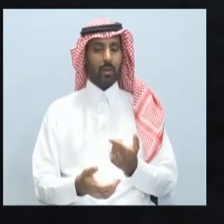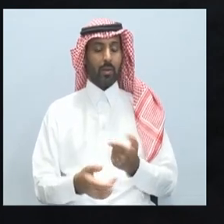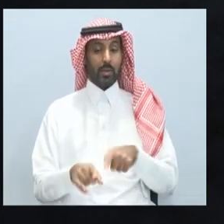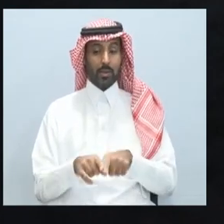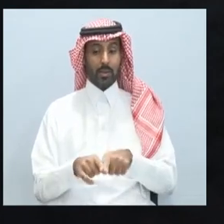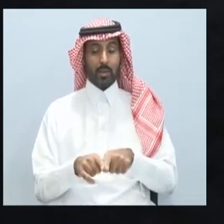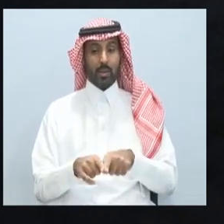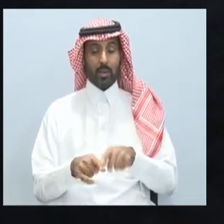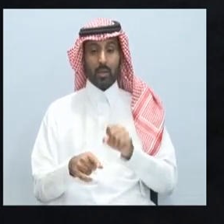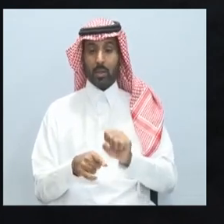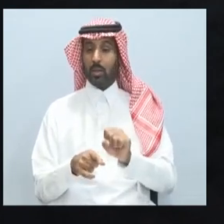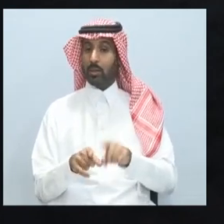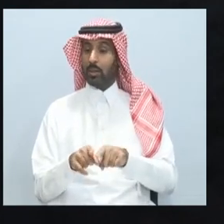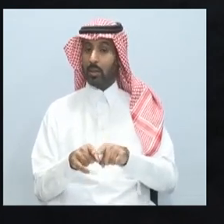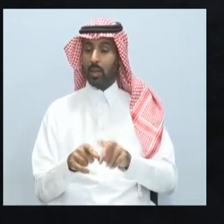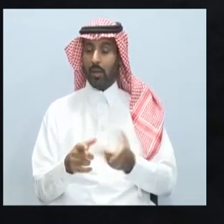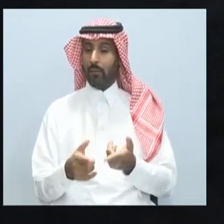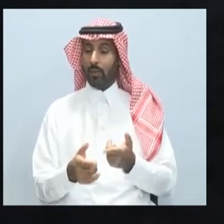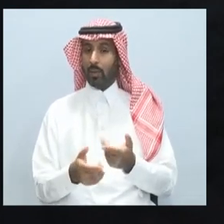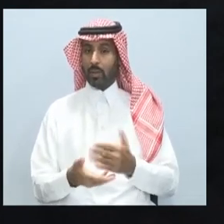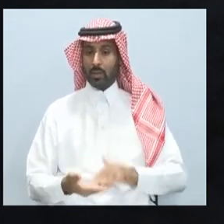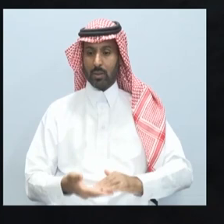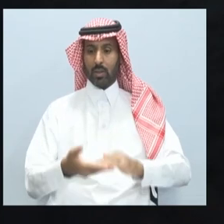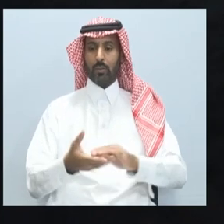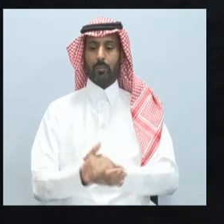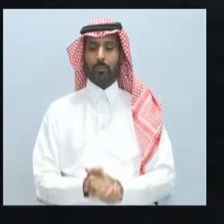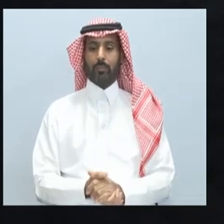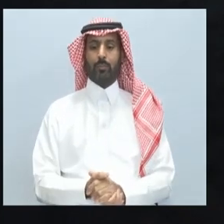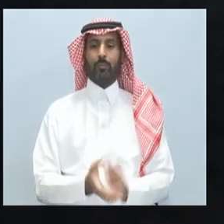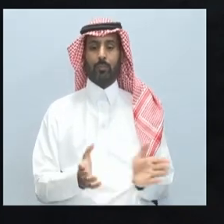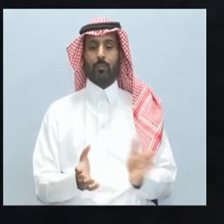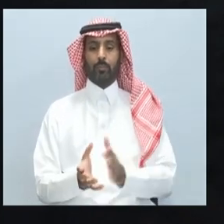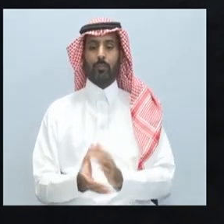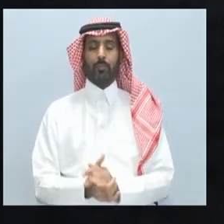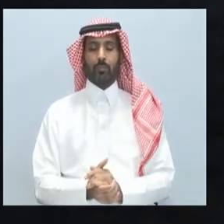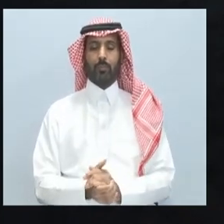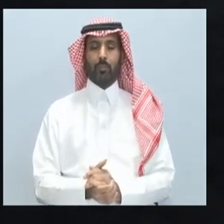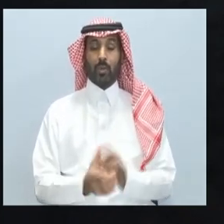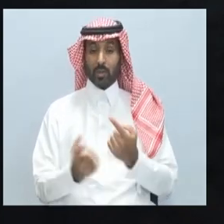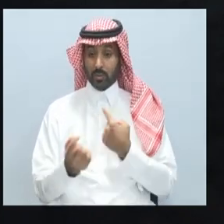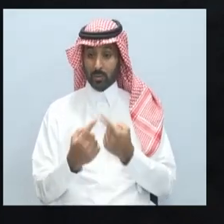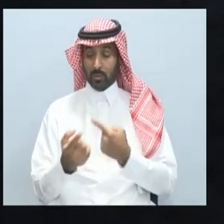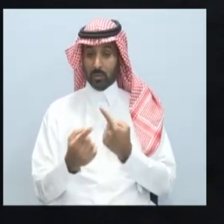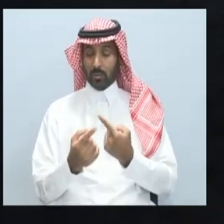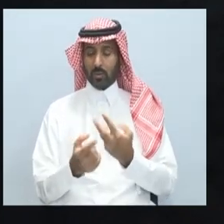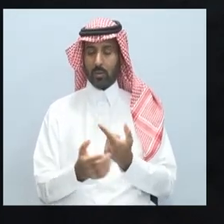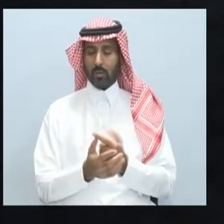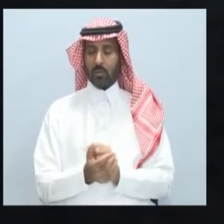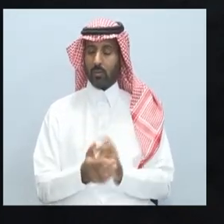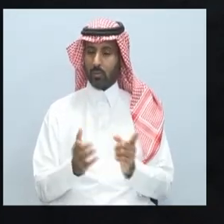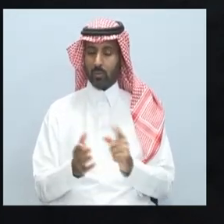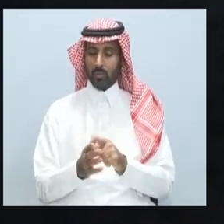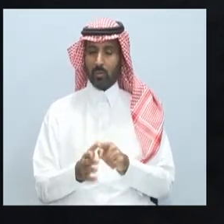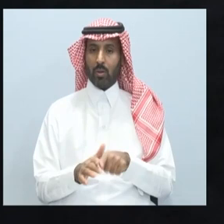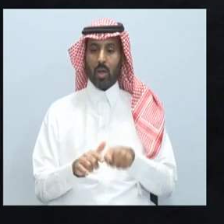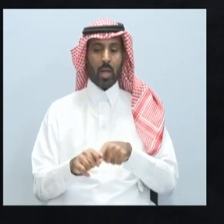write your points together in class as pairs or as in groups, and you can just discuss and speak to one another